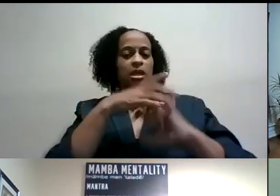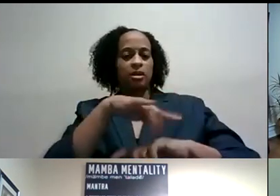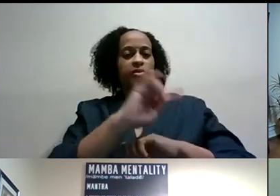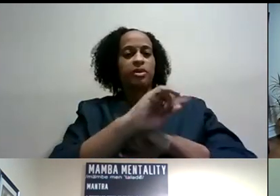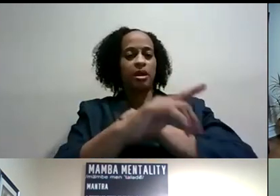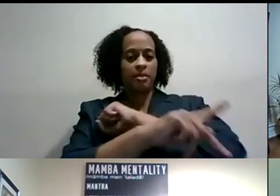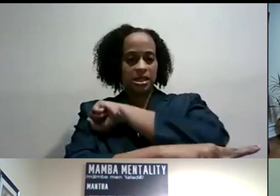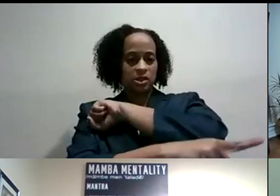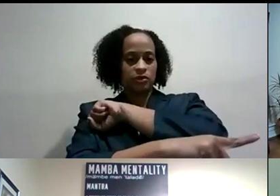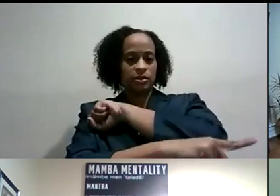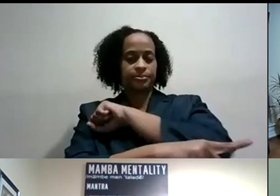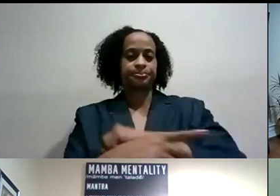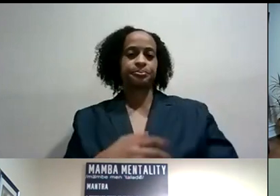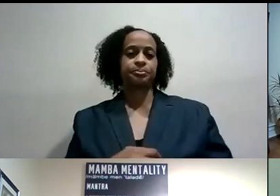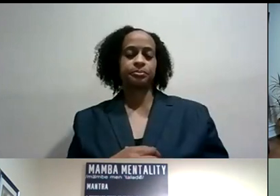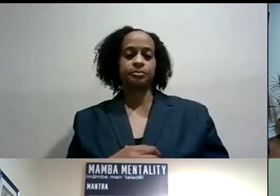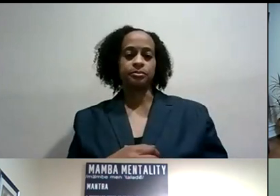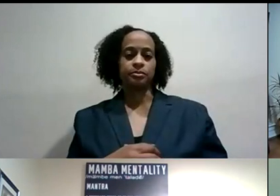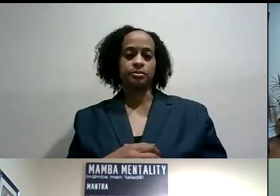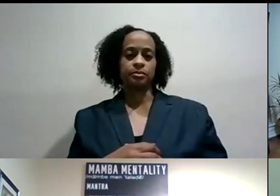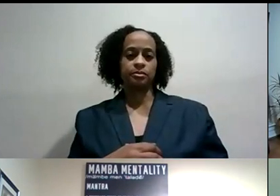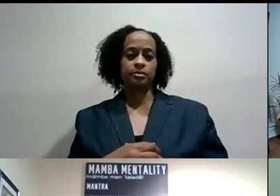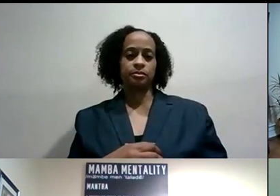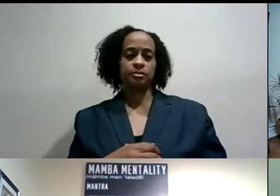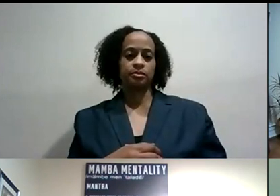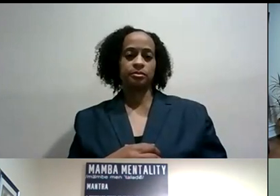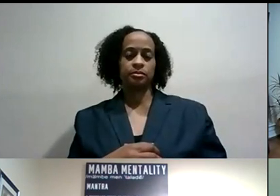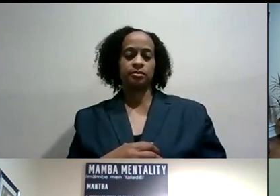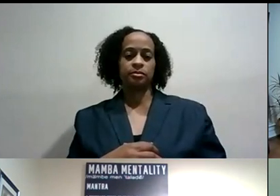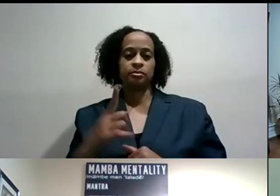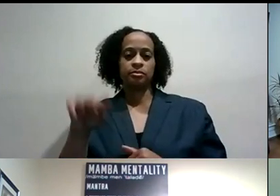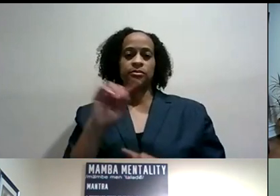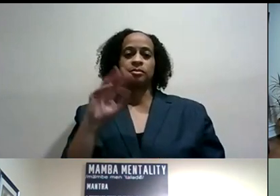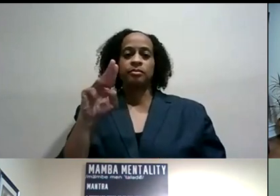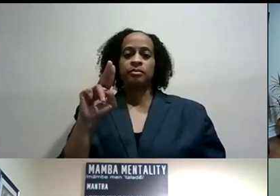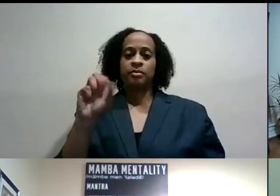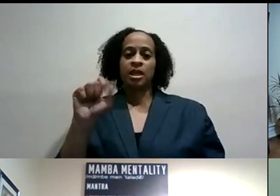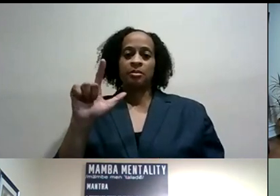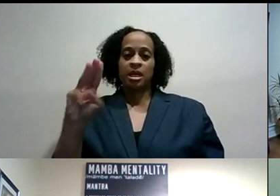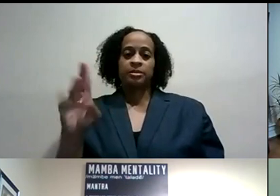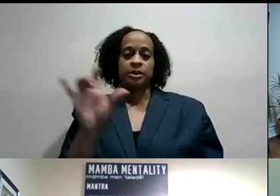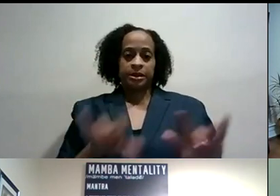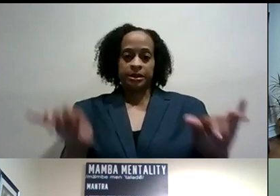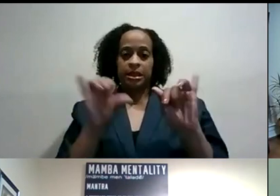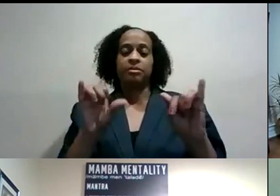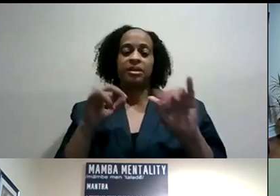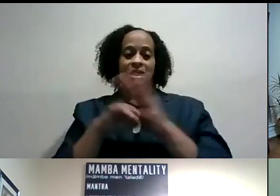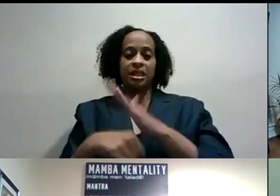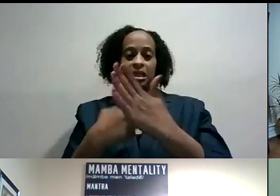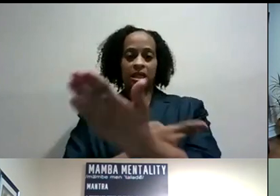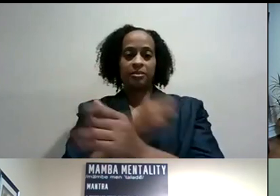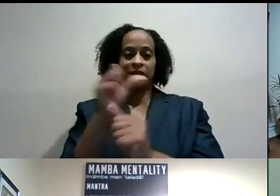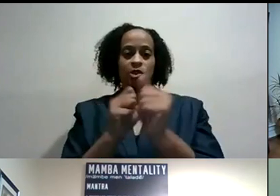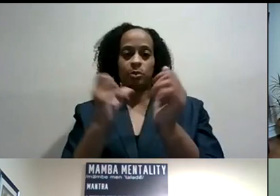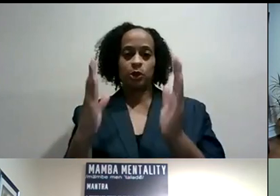Passover. And in Mohammedanism, they do the same thing. They kill a lamb, and each